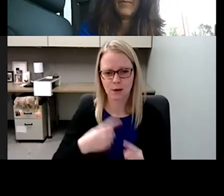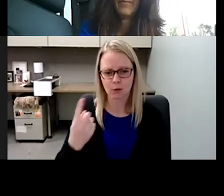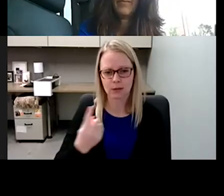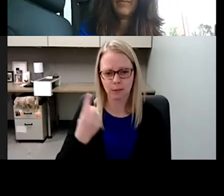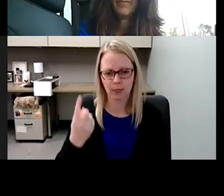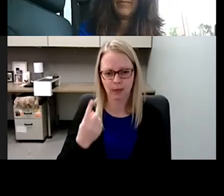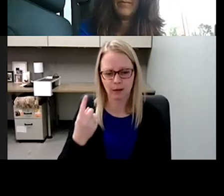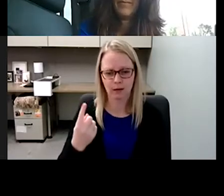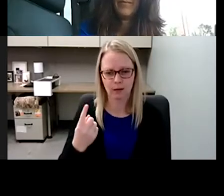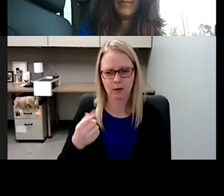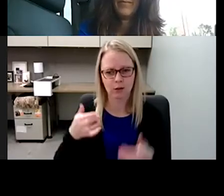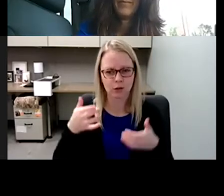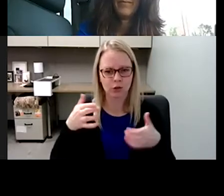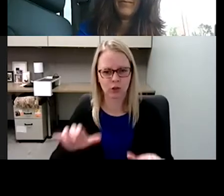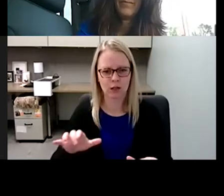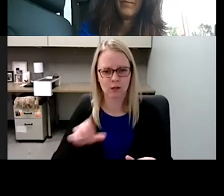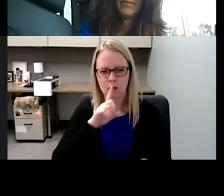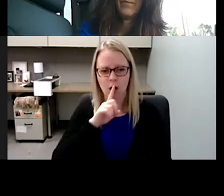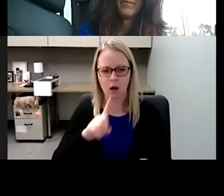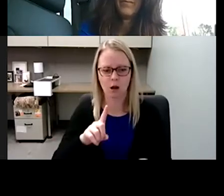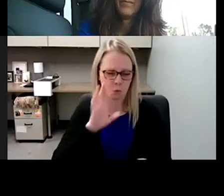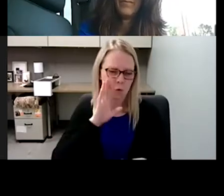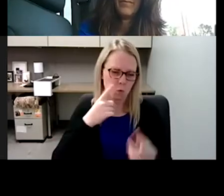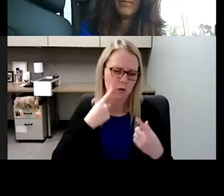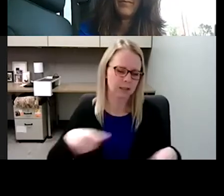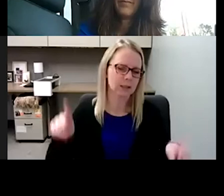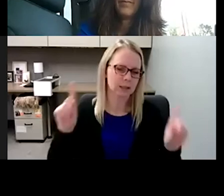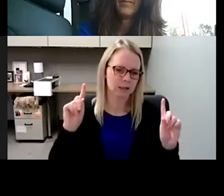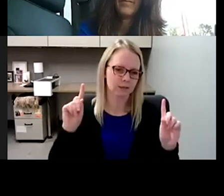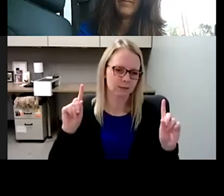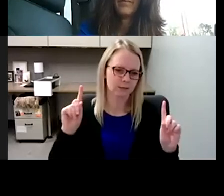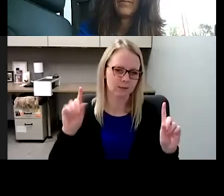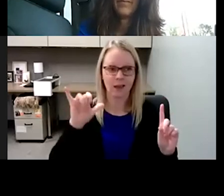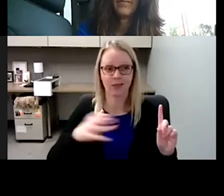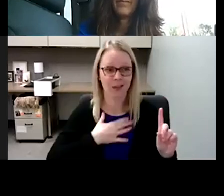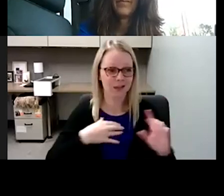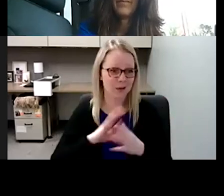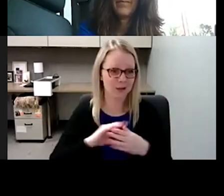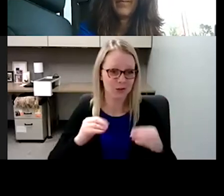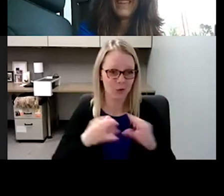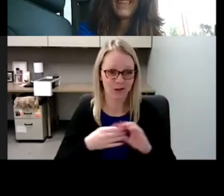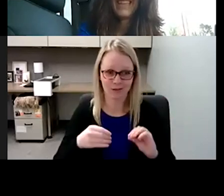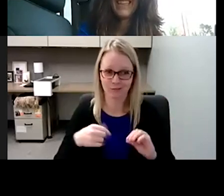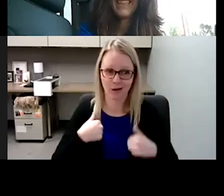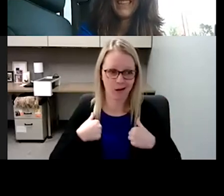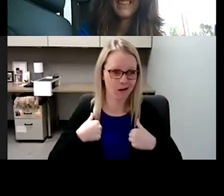the chances are you're going to be very, very successful. That's my story. I'm going to stick with it.